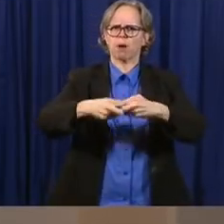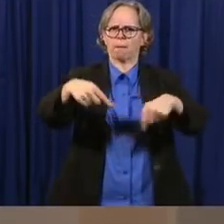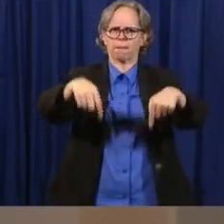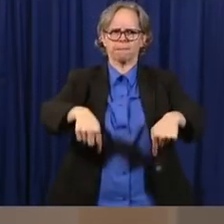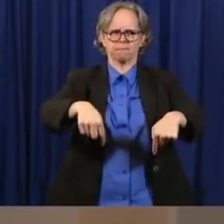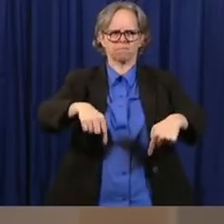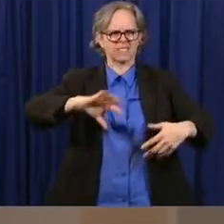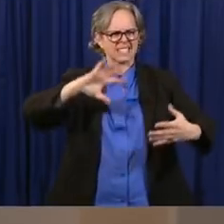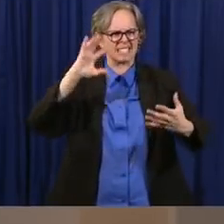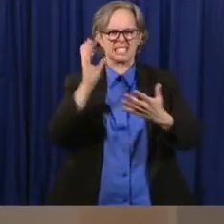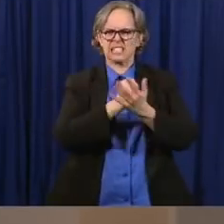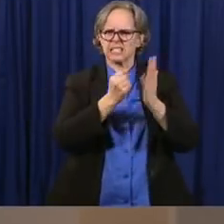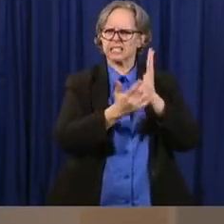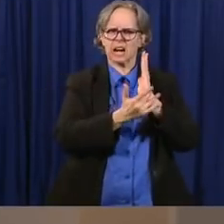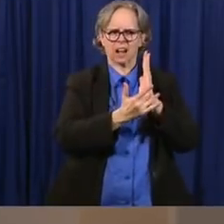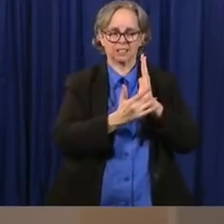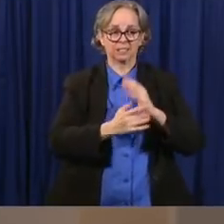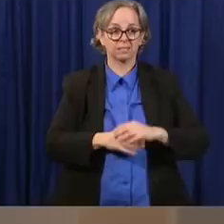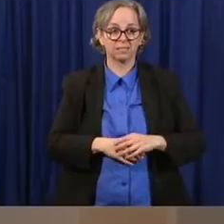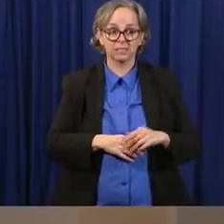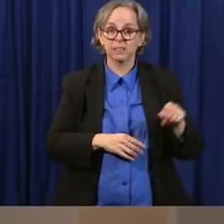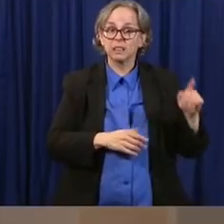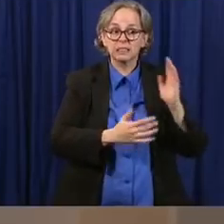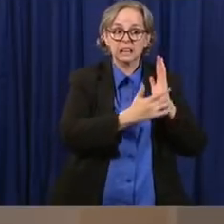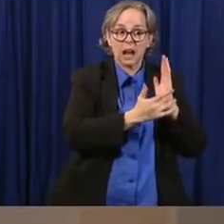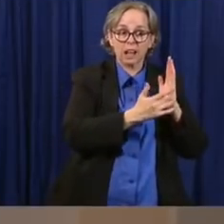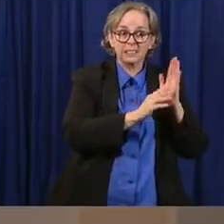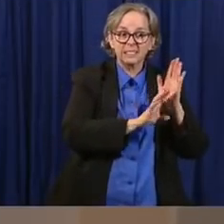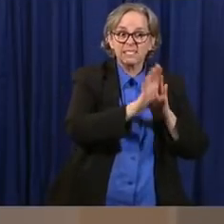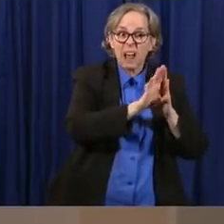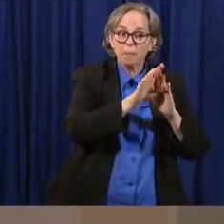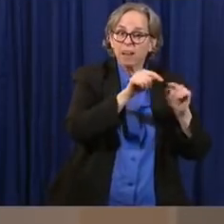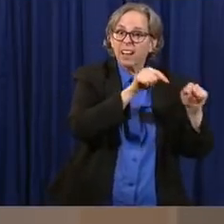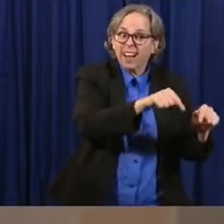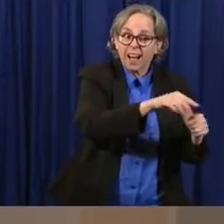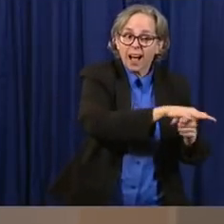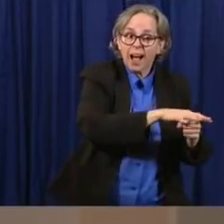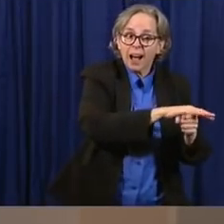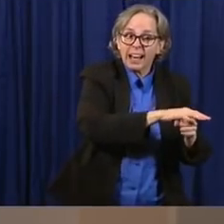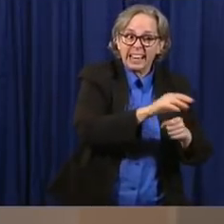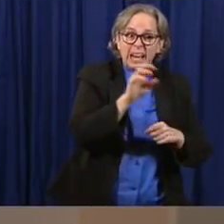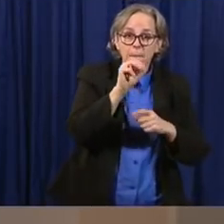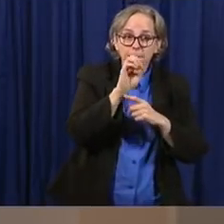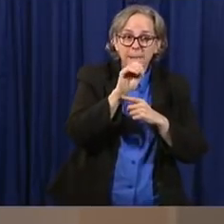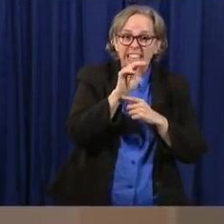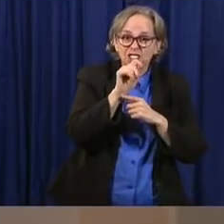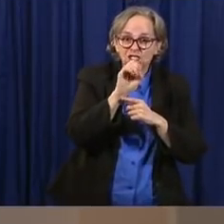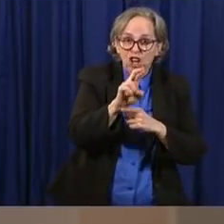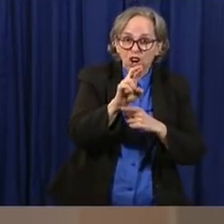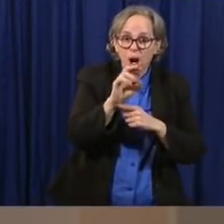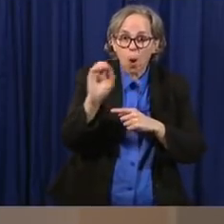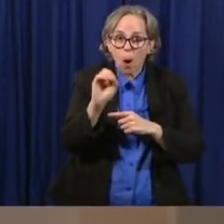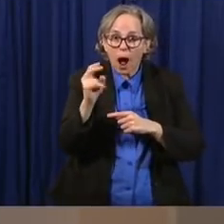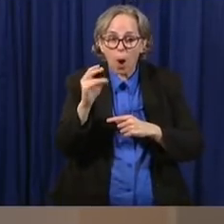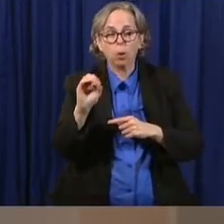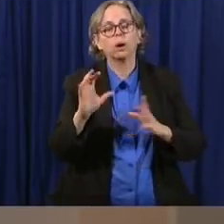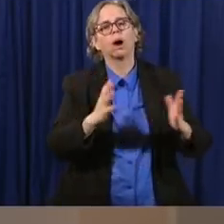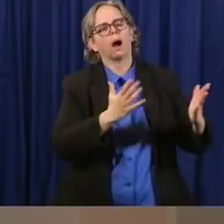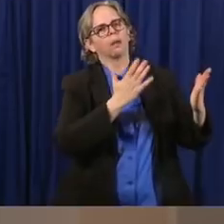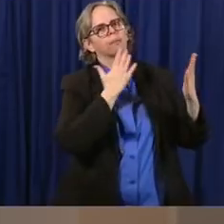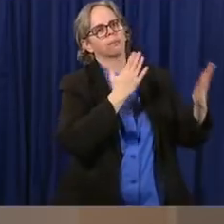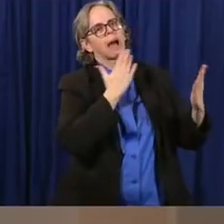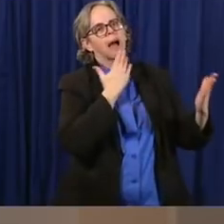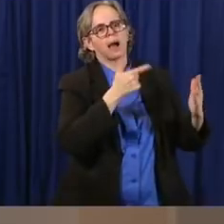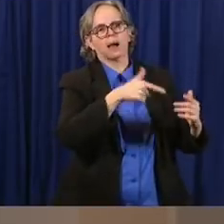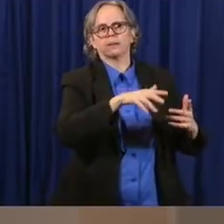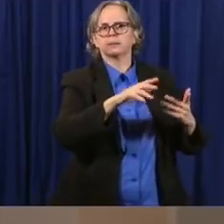this was developed right there in Mentor, Ohio at the Surgeries facility, and we thank our innovators and